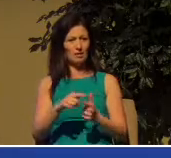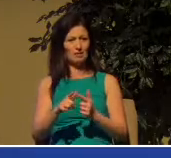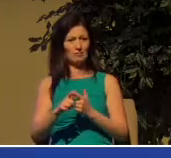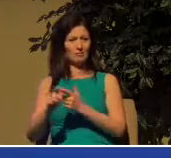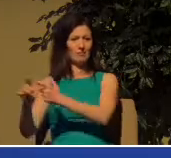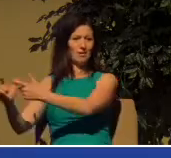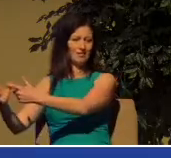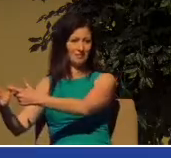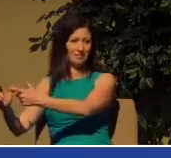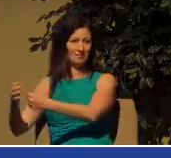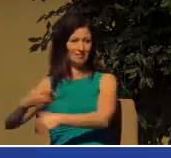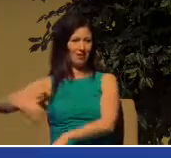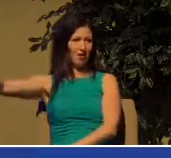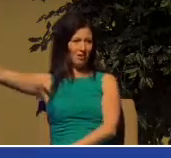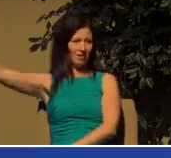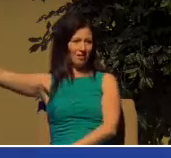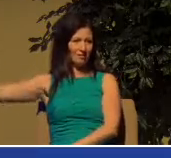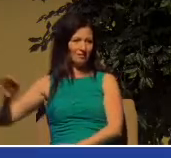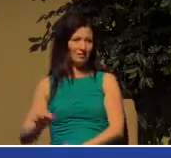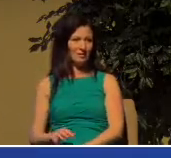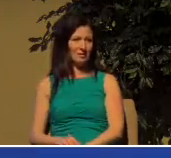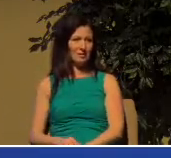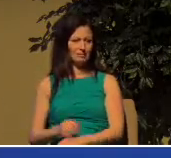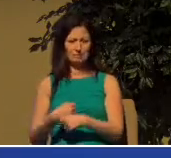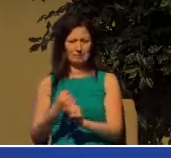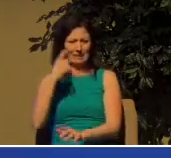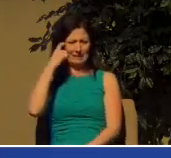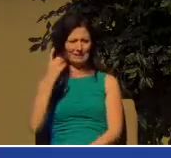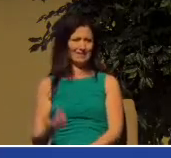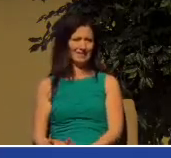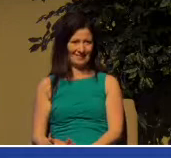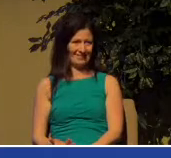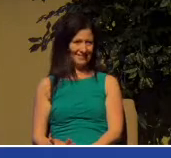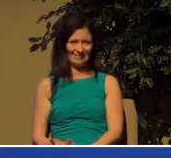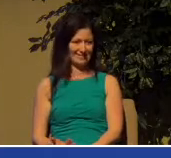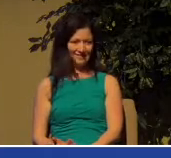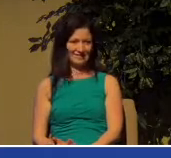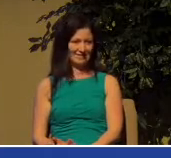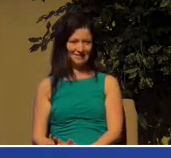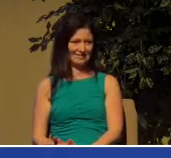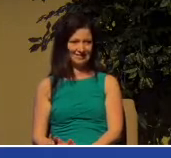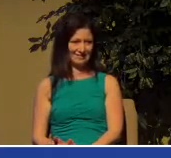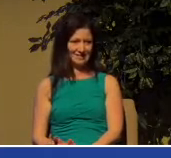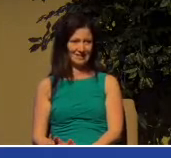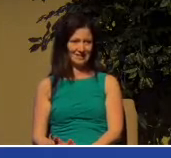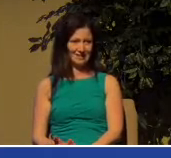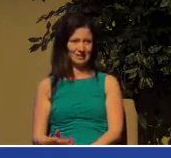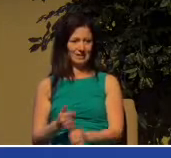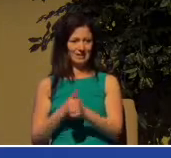because it didn't make any sense.